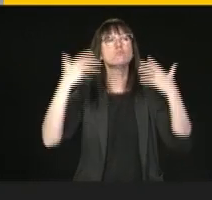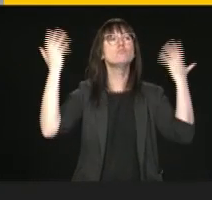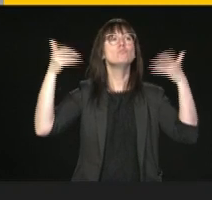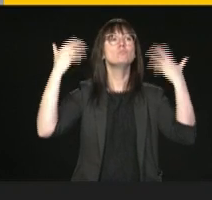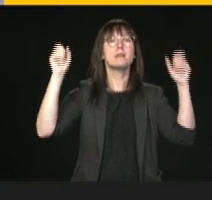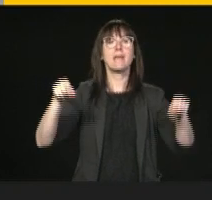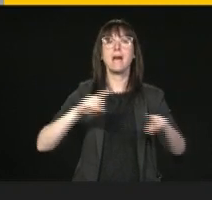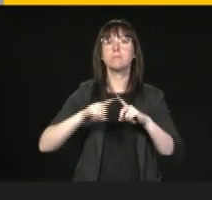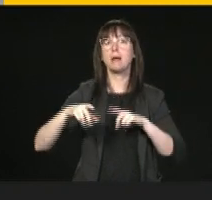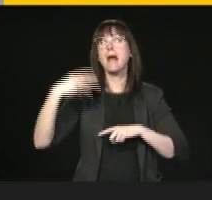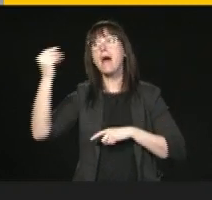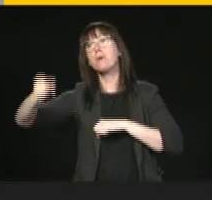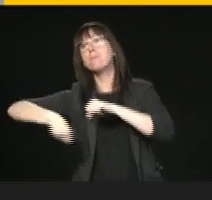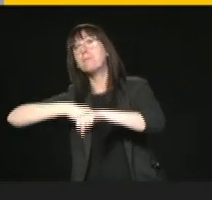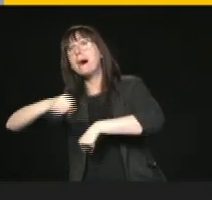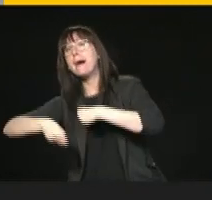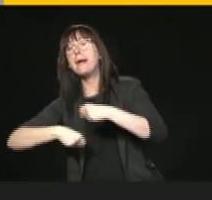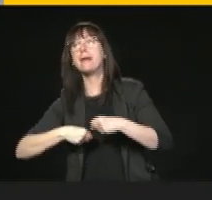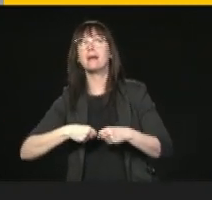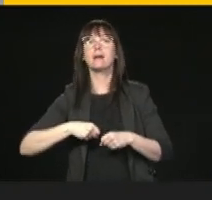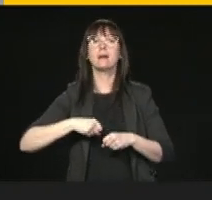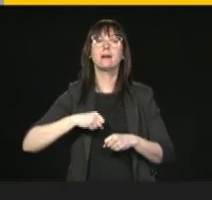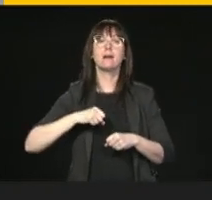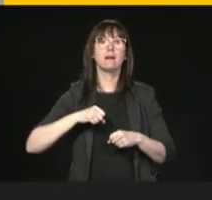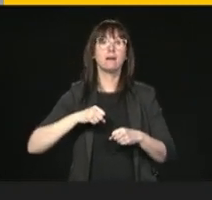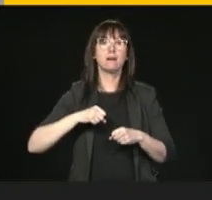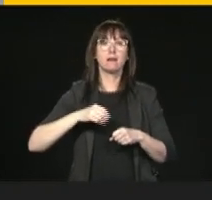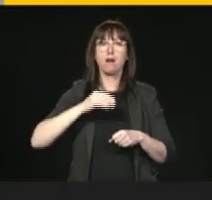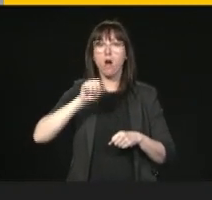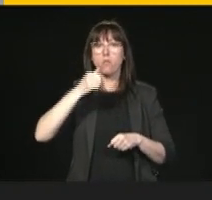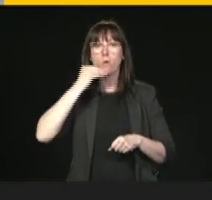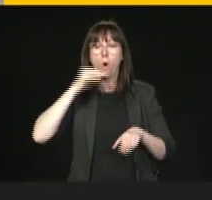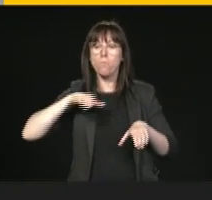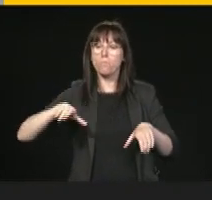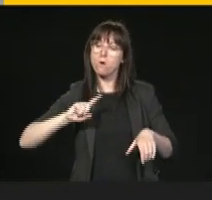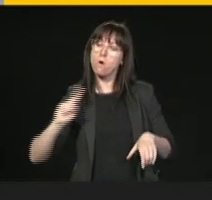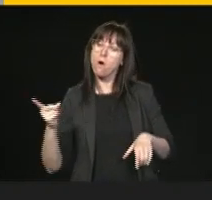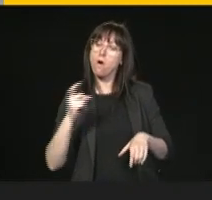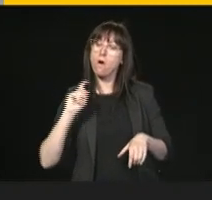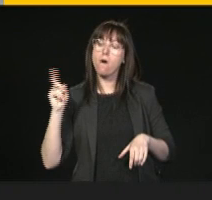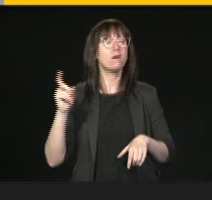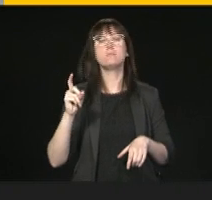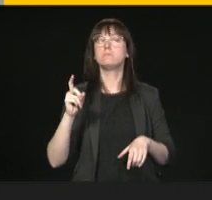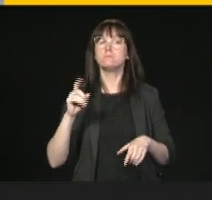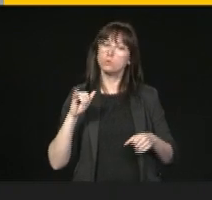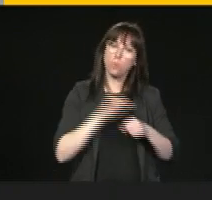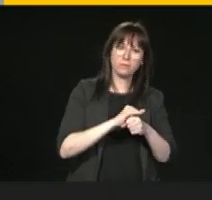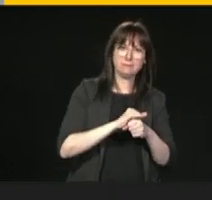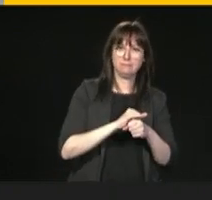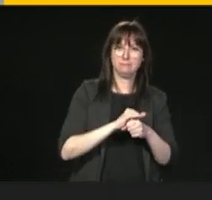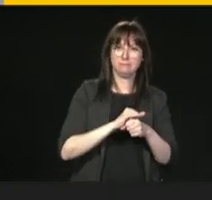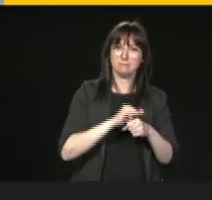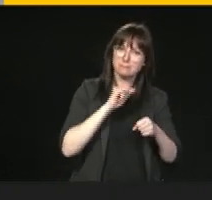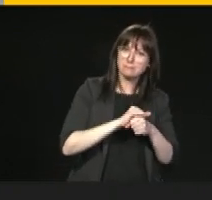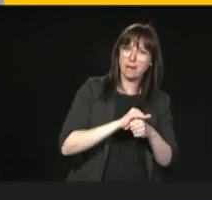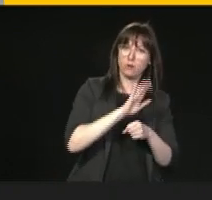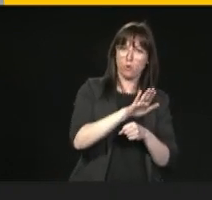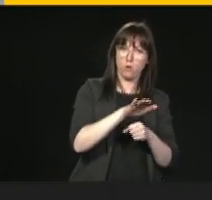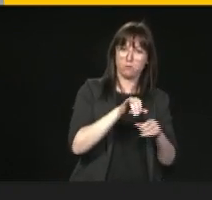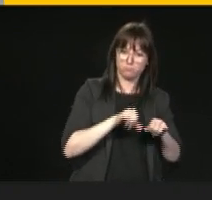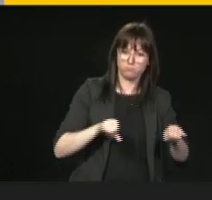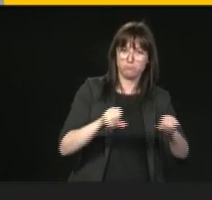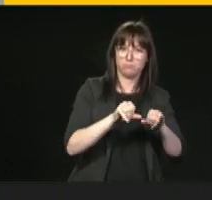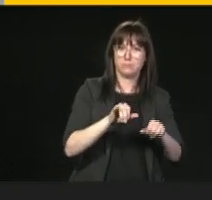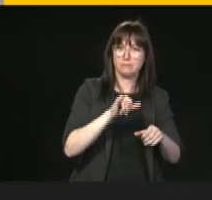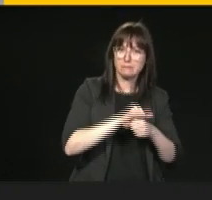walking around in the neighborhood. You are under quarantine. I don't know how much clearer I can make it, but that's it. So that's really the what